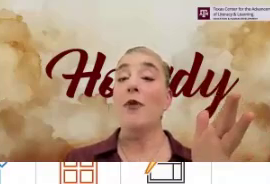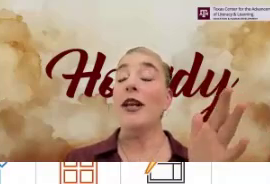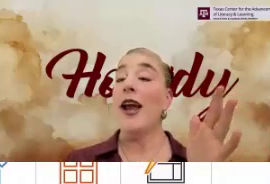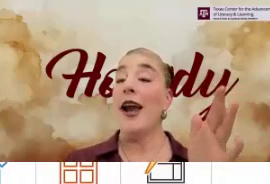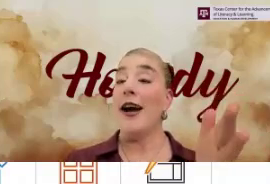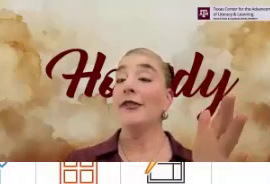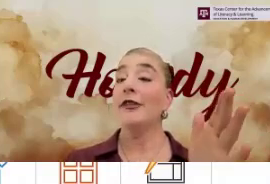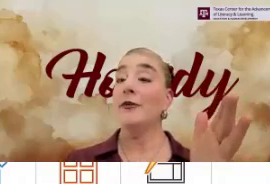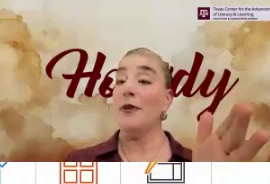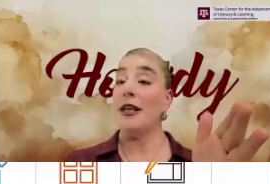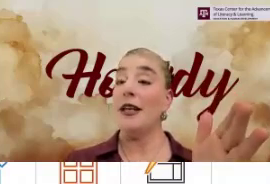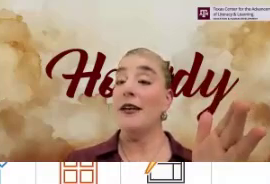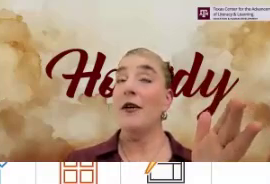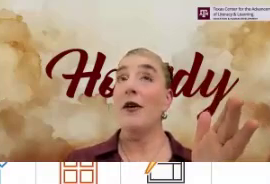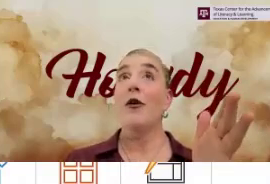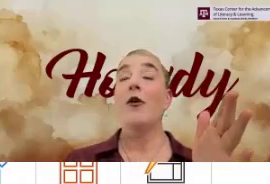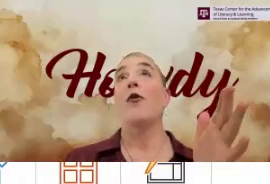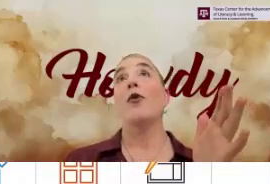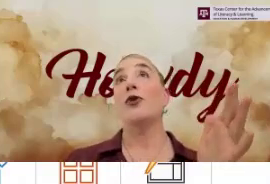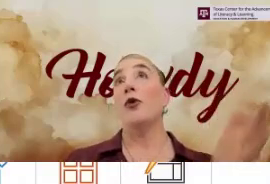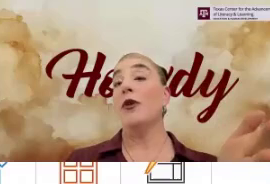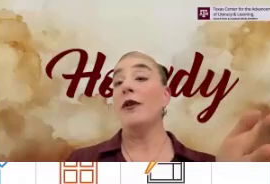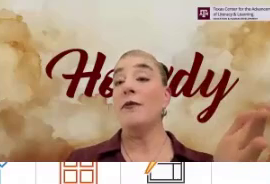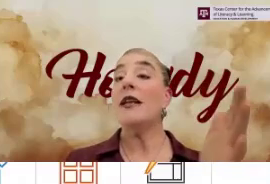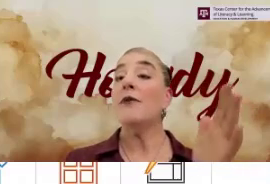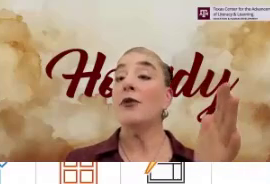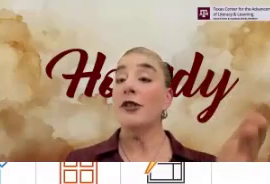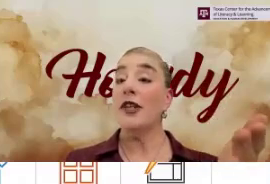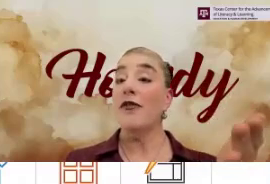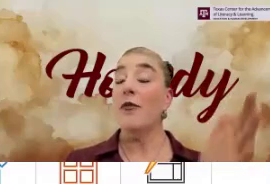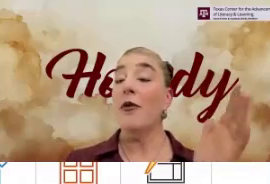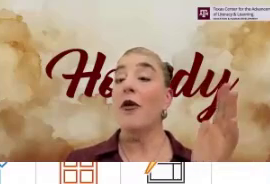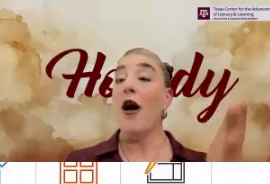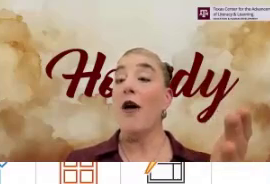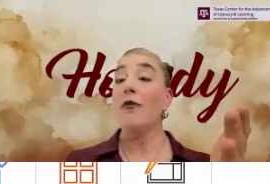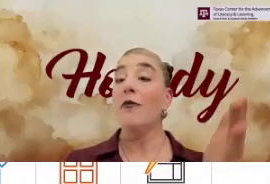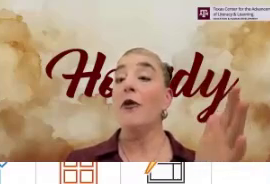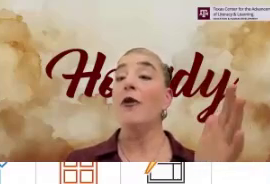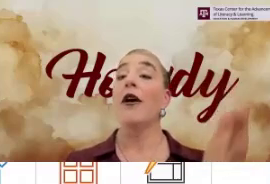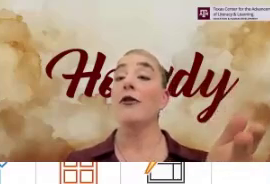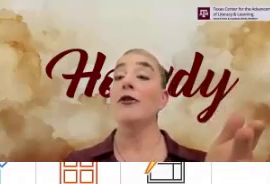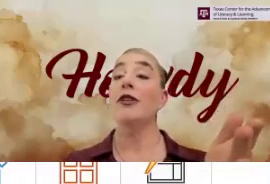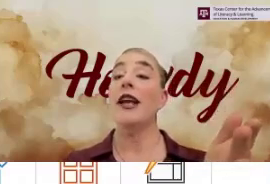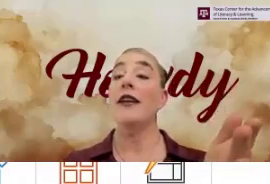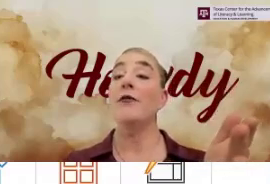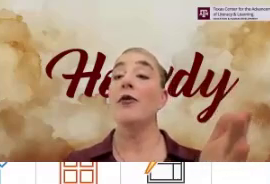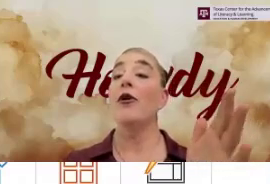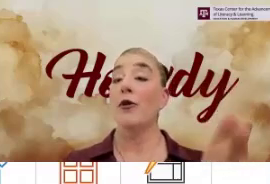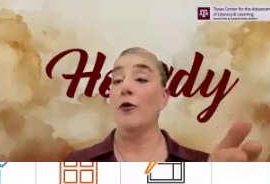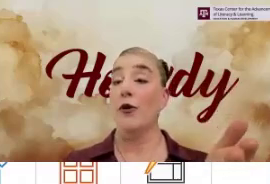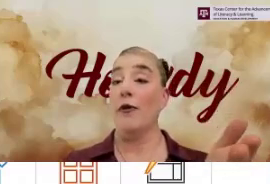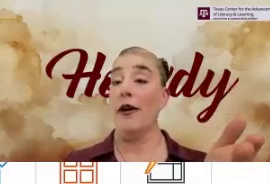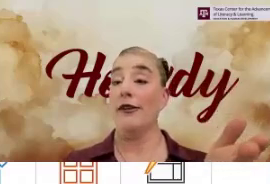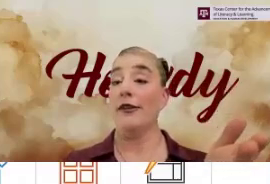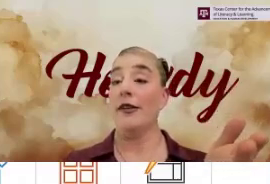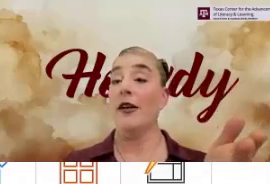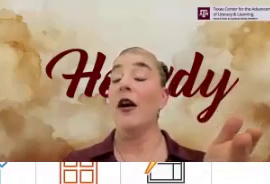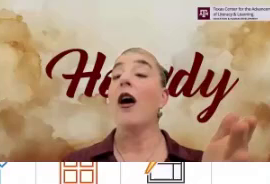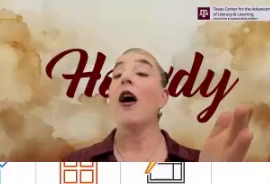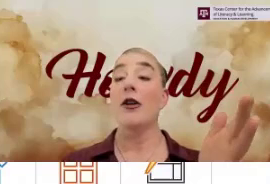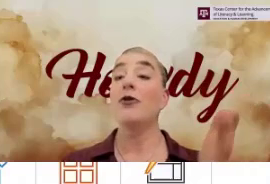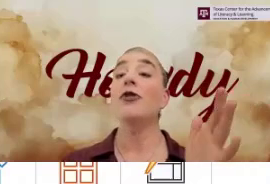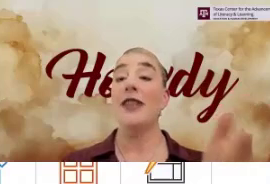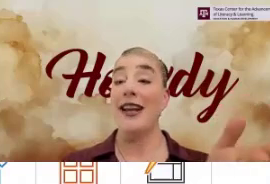checkpoint, but it has to be, which one would it meet? Perceivable, operable, understandable, or